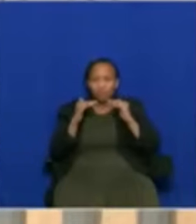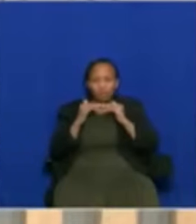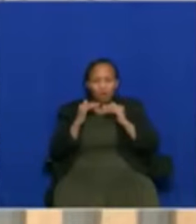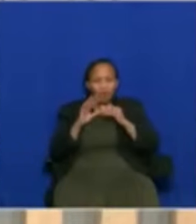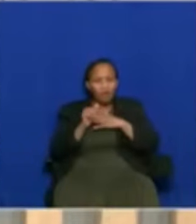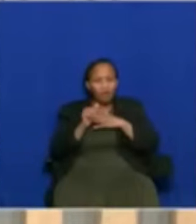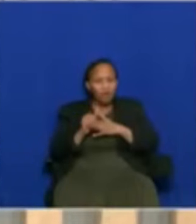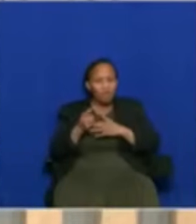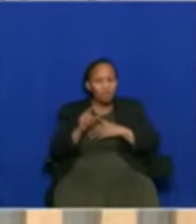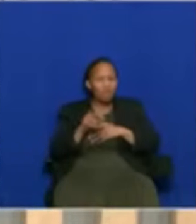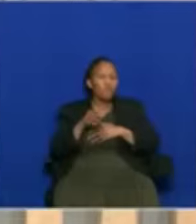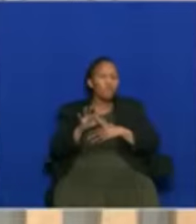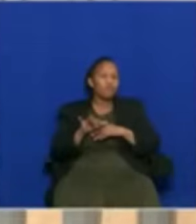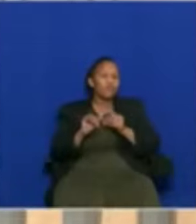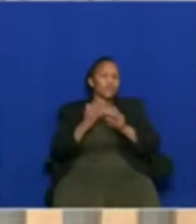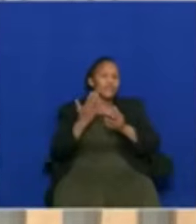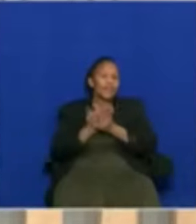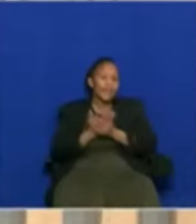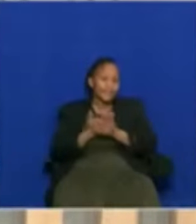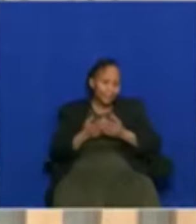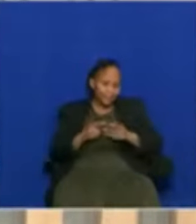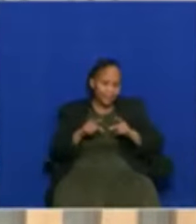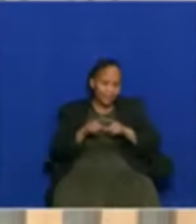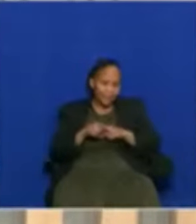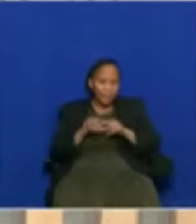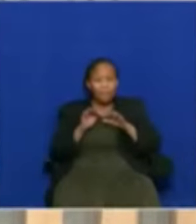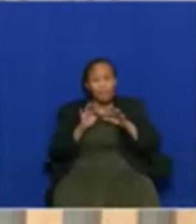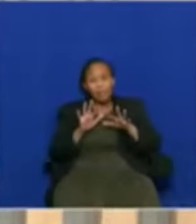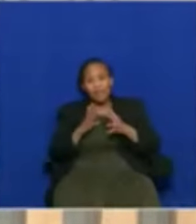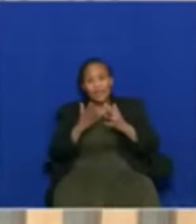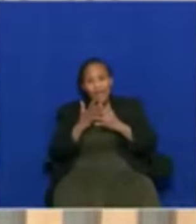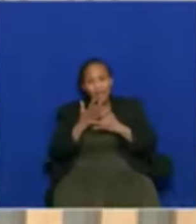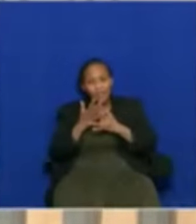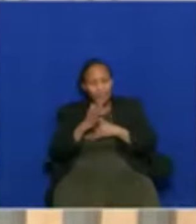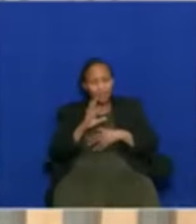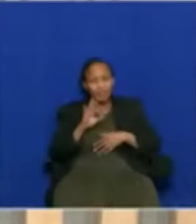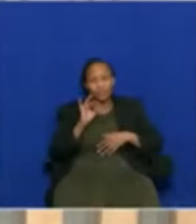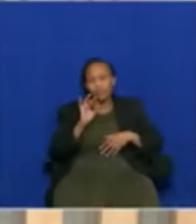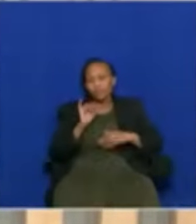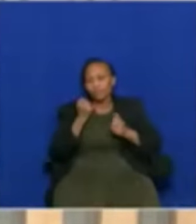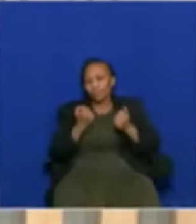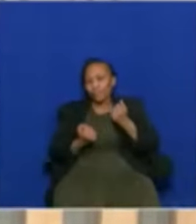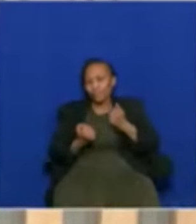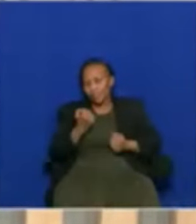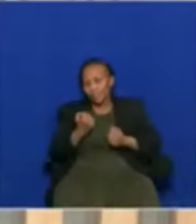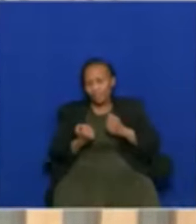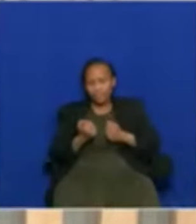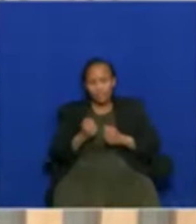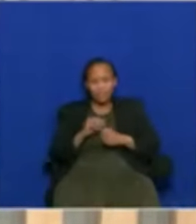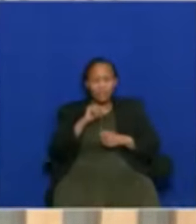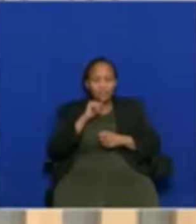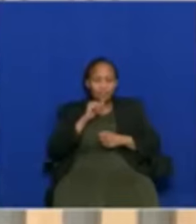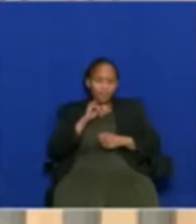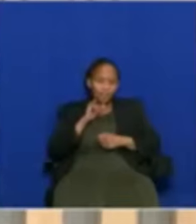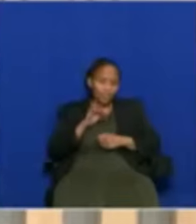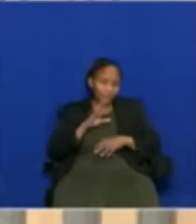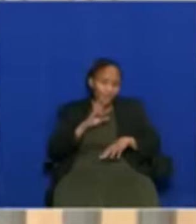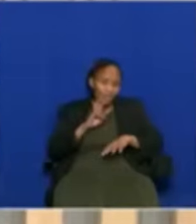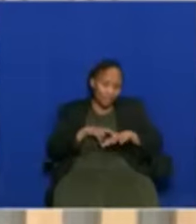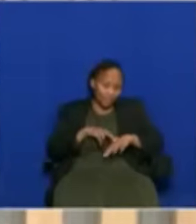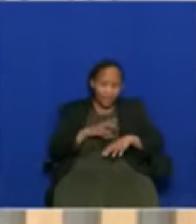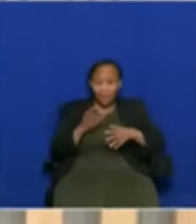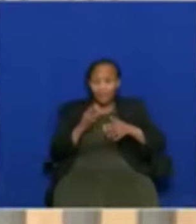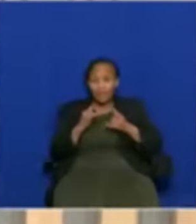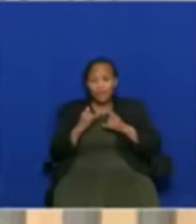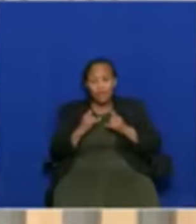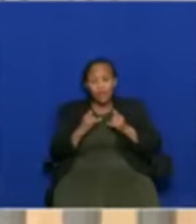public's access to justice, even though the Constitution does not explicitly require it. Where a condition is imposed without any